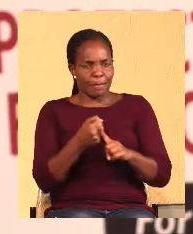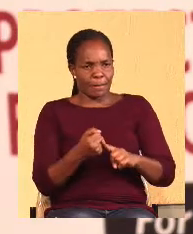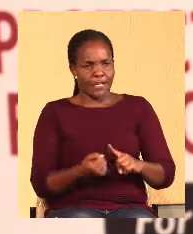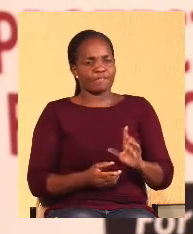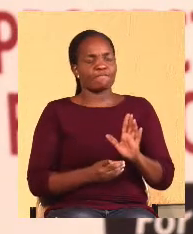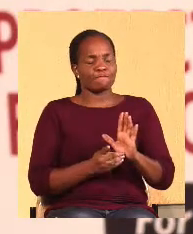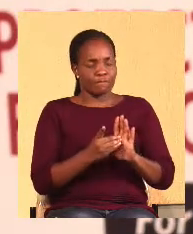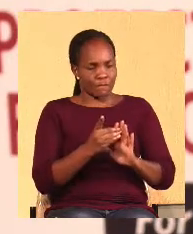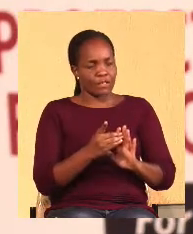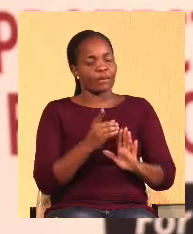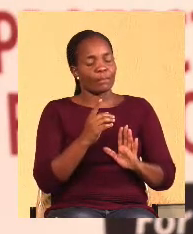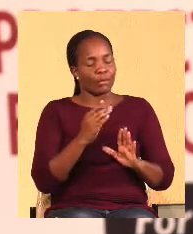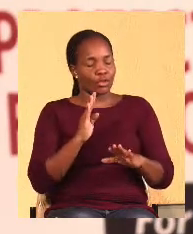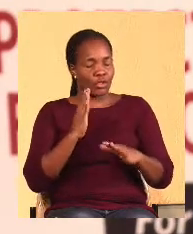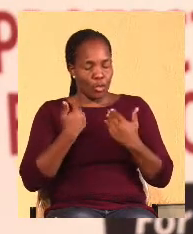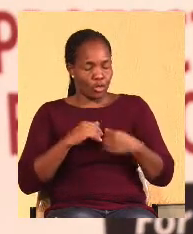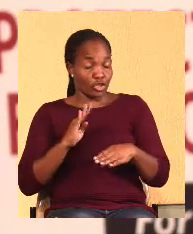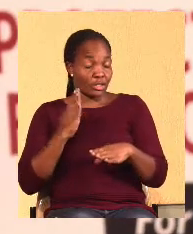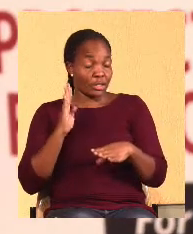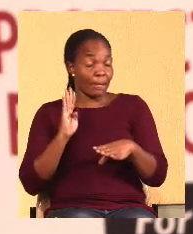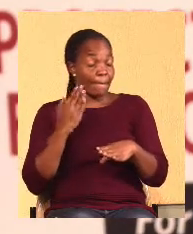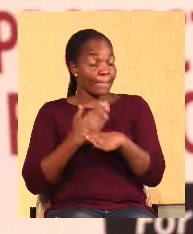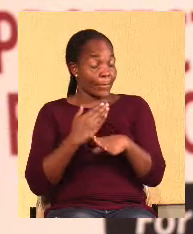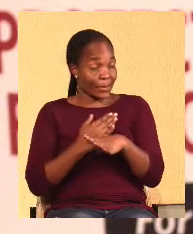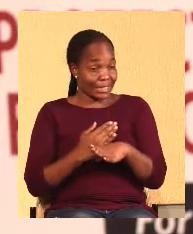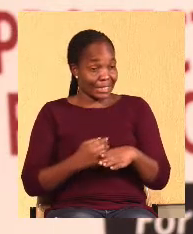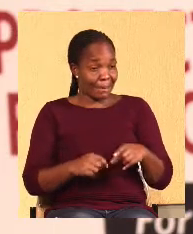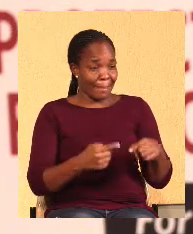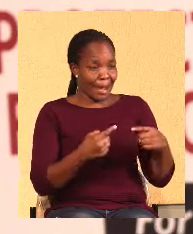and symptoms. That's an indication that the body